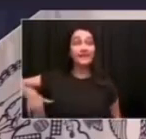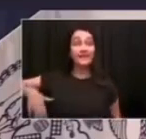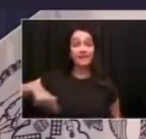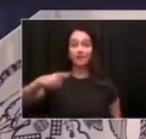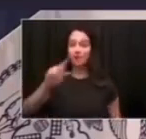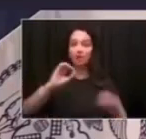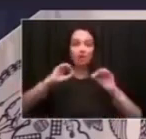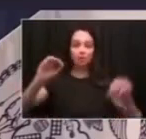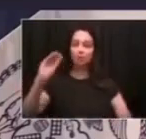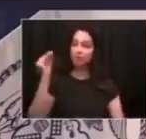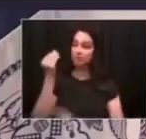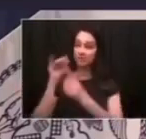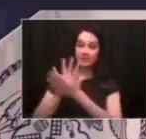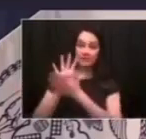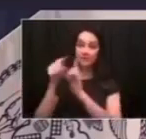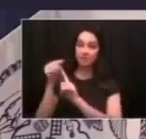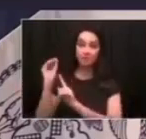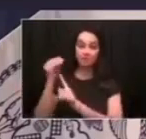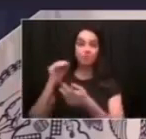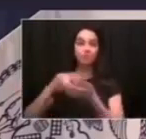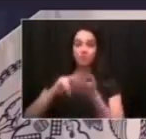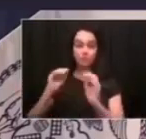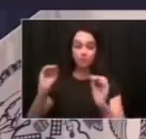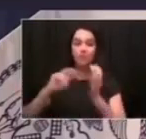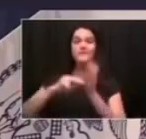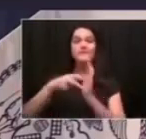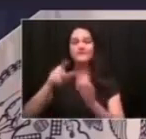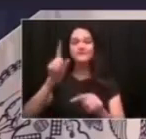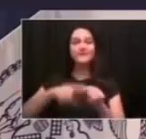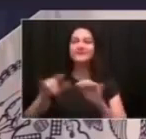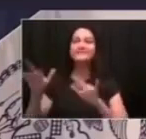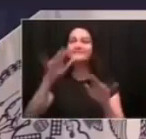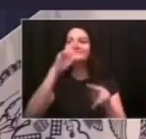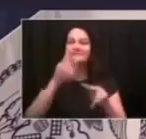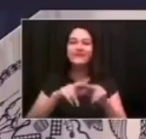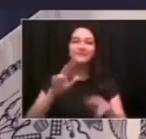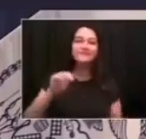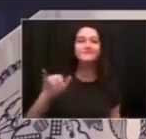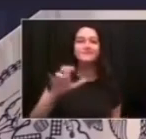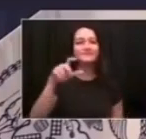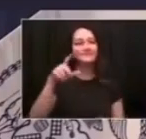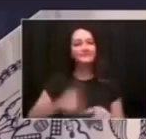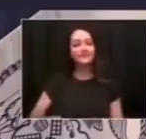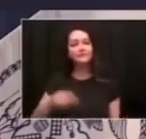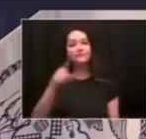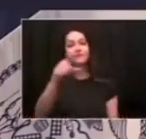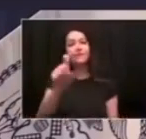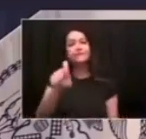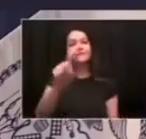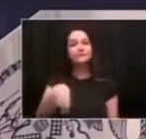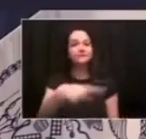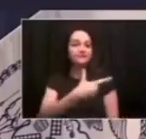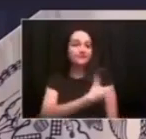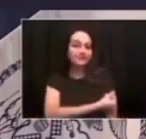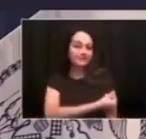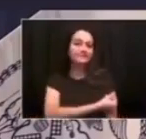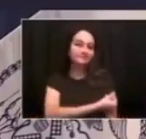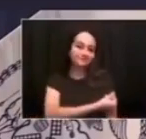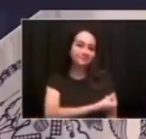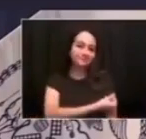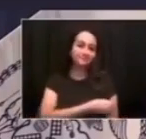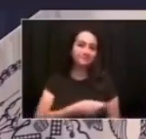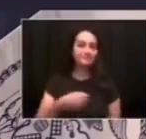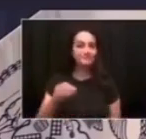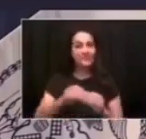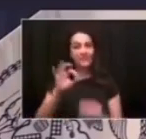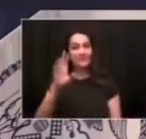necessary to living a good and full and healthy life. The key to NYC Pass will be a first-in-the-nation approach.